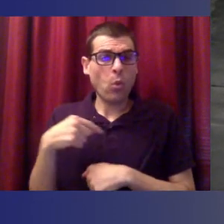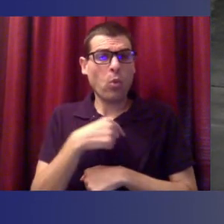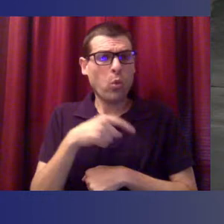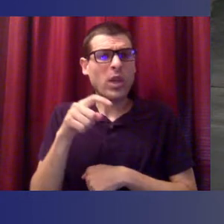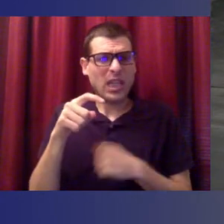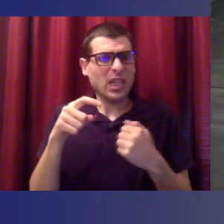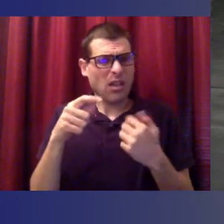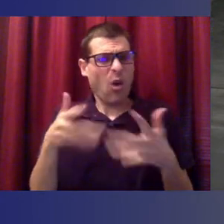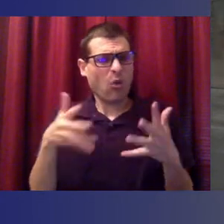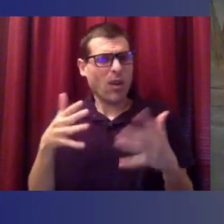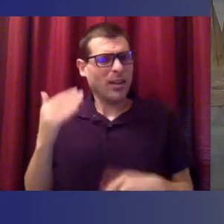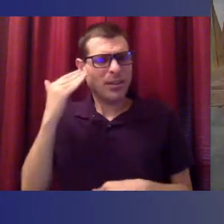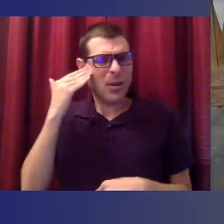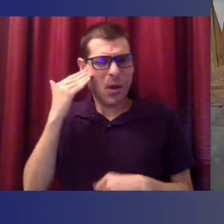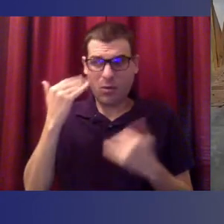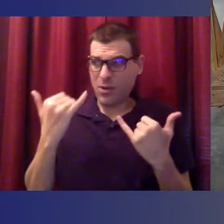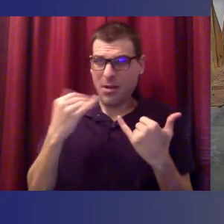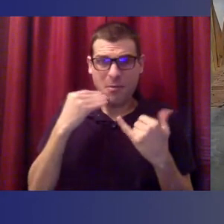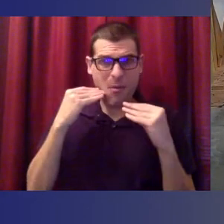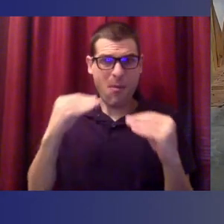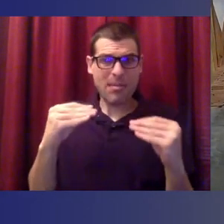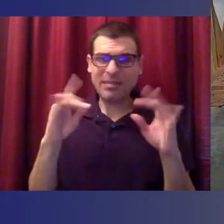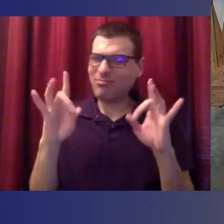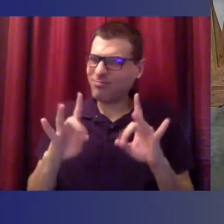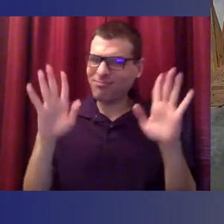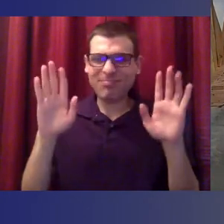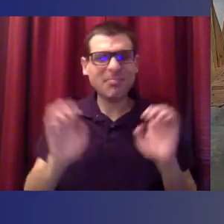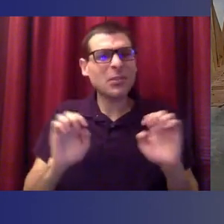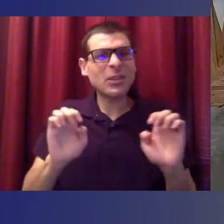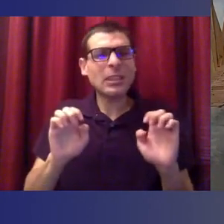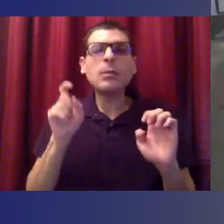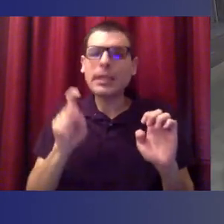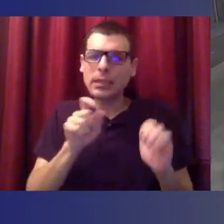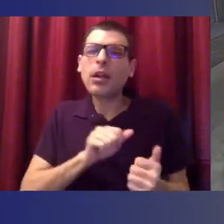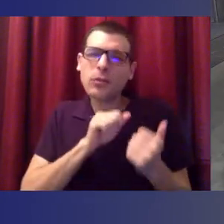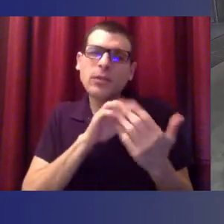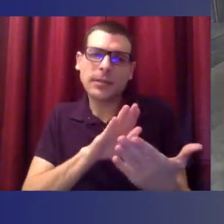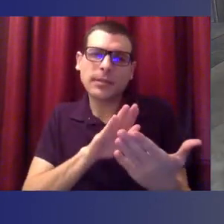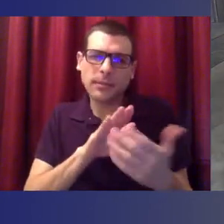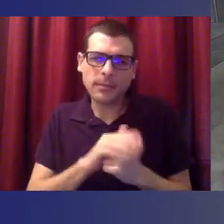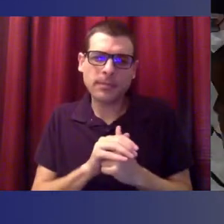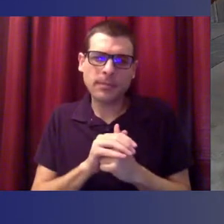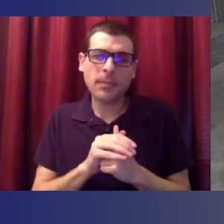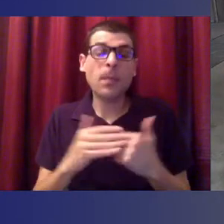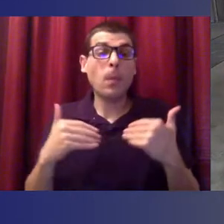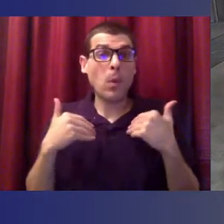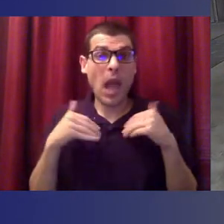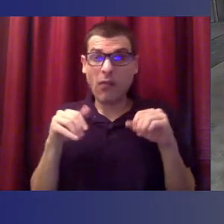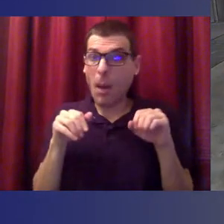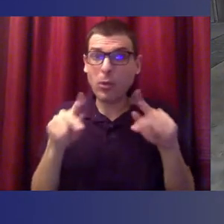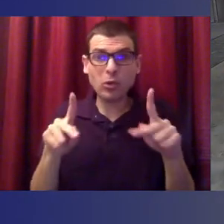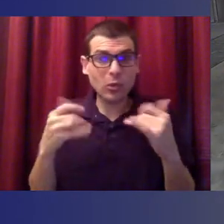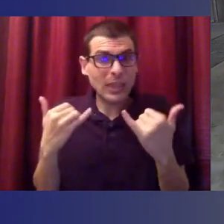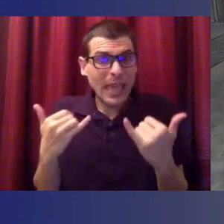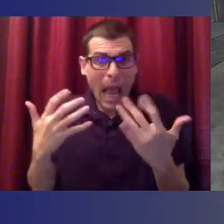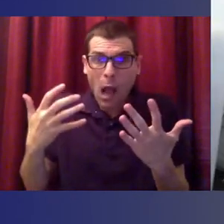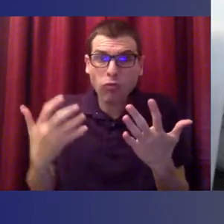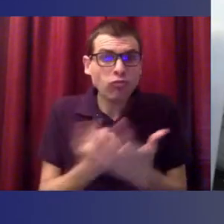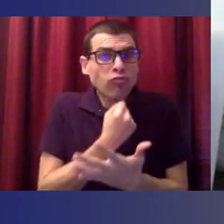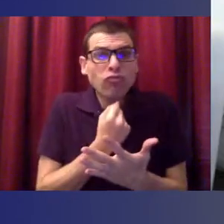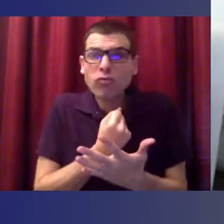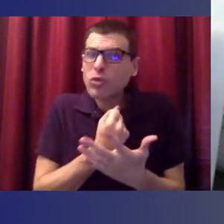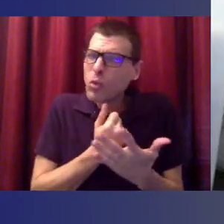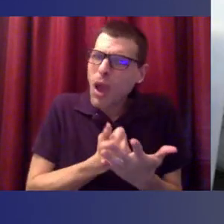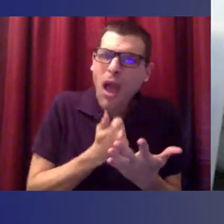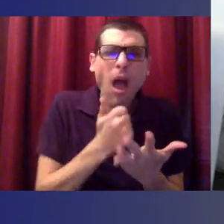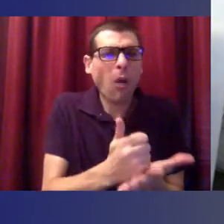homeless crisis. We have a historic opportunity to provide safety and stability for people who are houseless